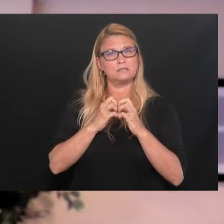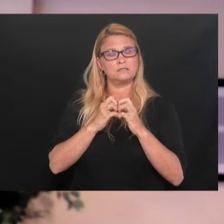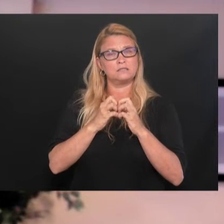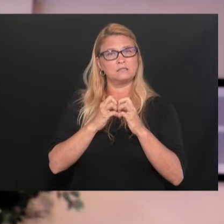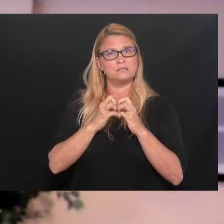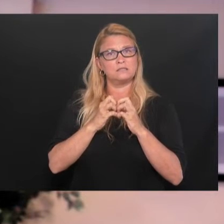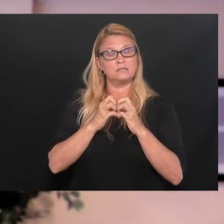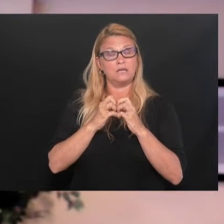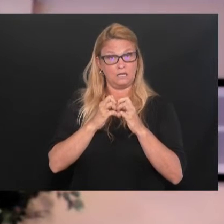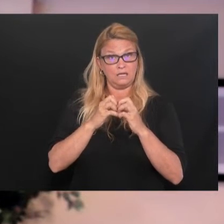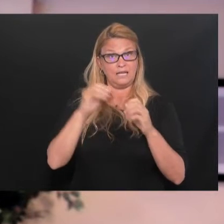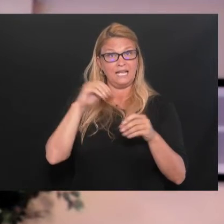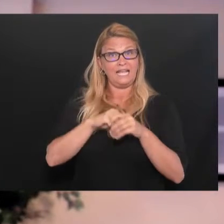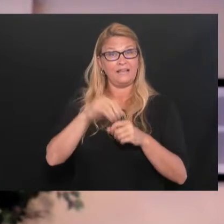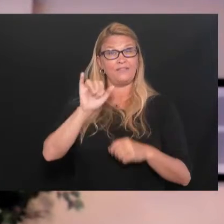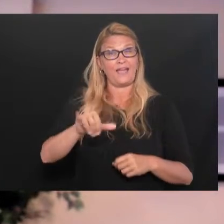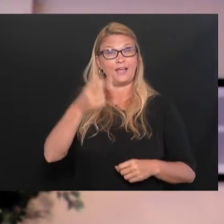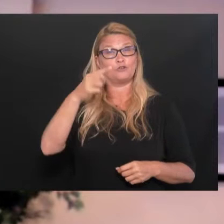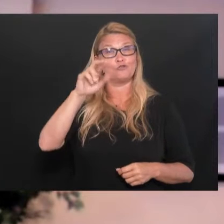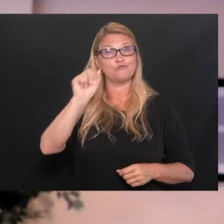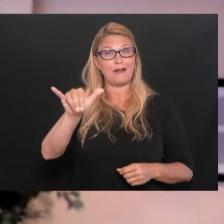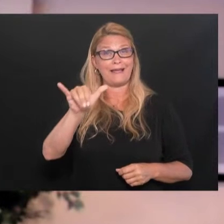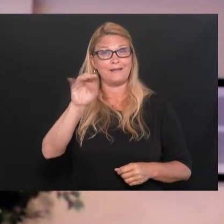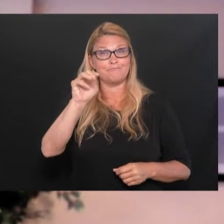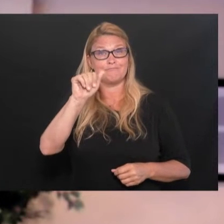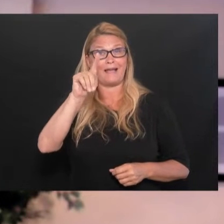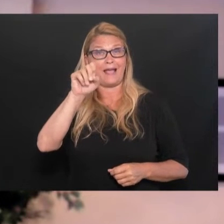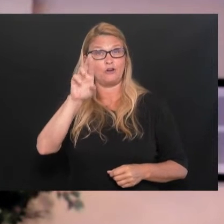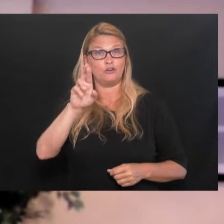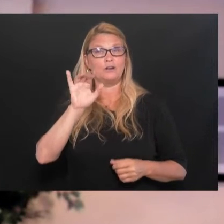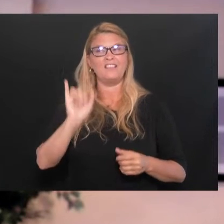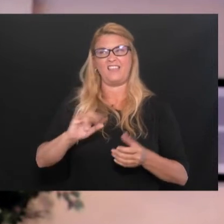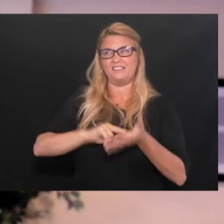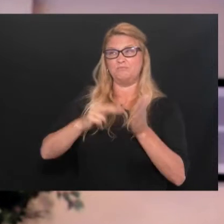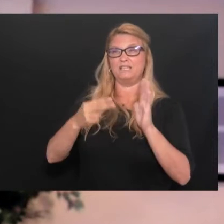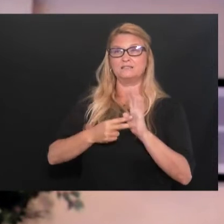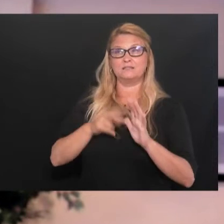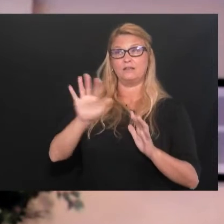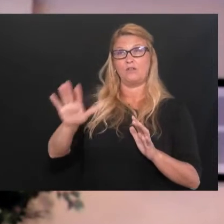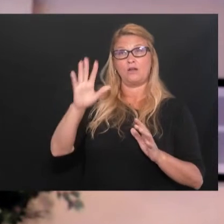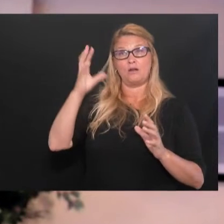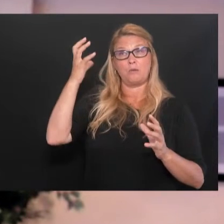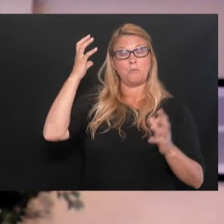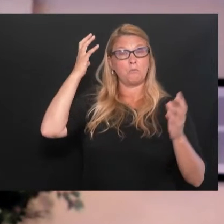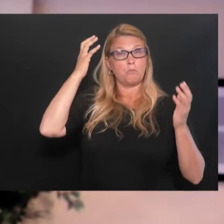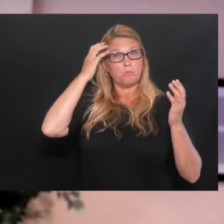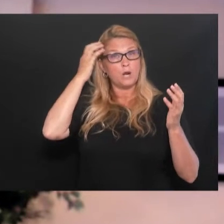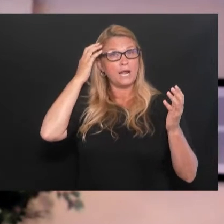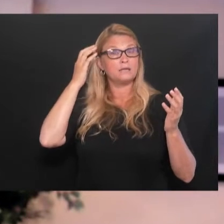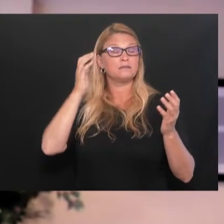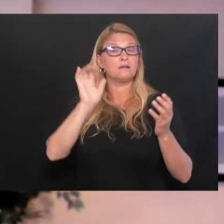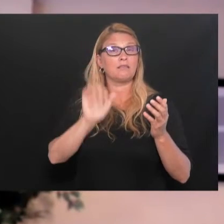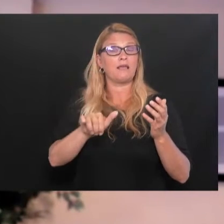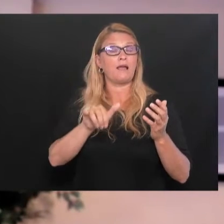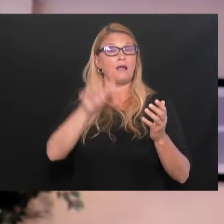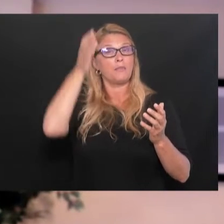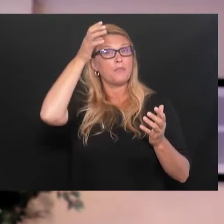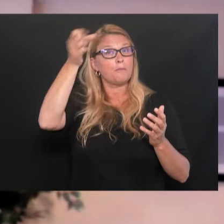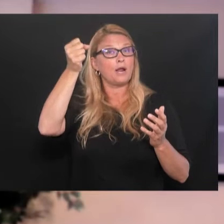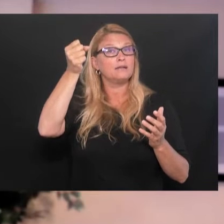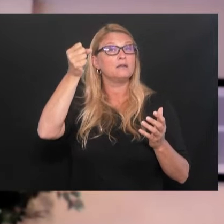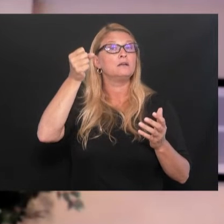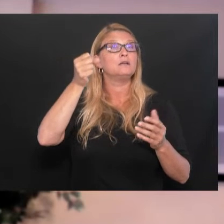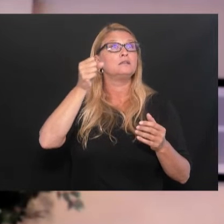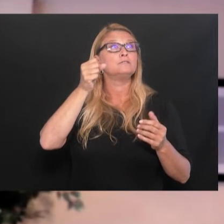gray matter. And the gray matter of the brain is the part of the brain that houses all of the really important parts of the